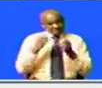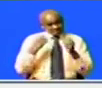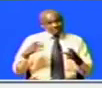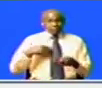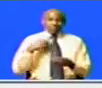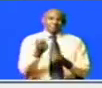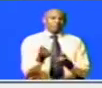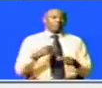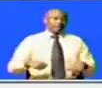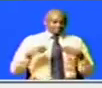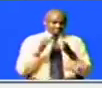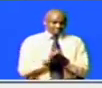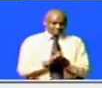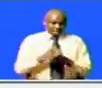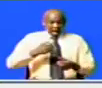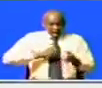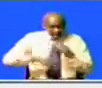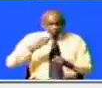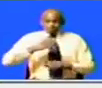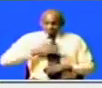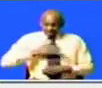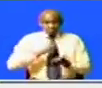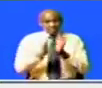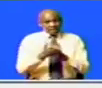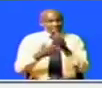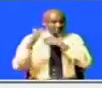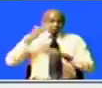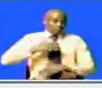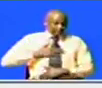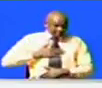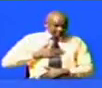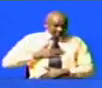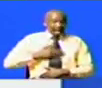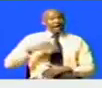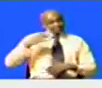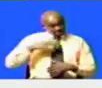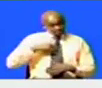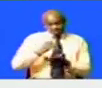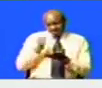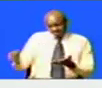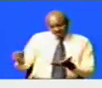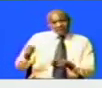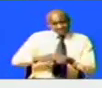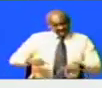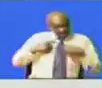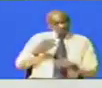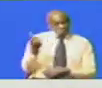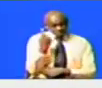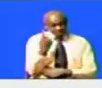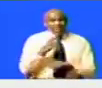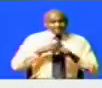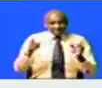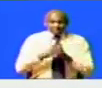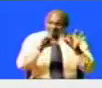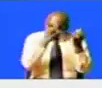life. My actions will become my legacy and the reference point not only for my life, but that of